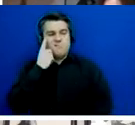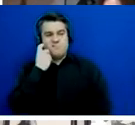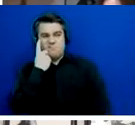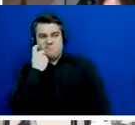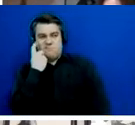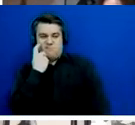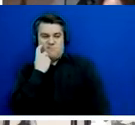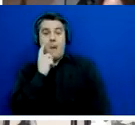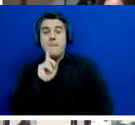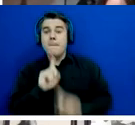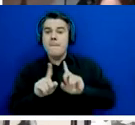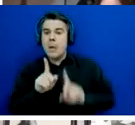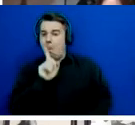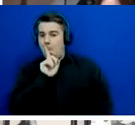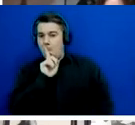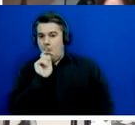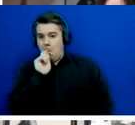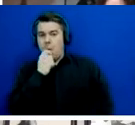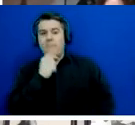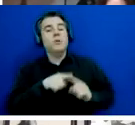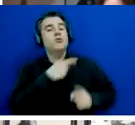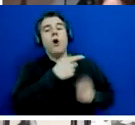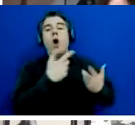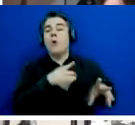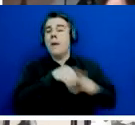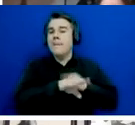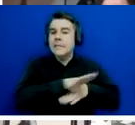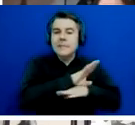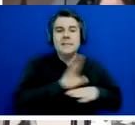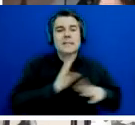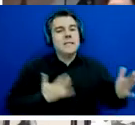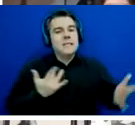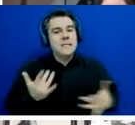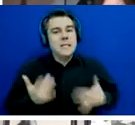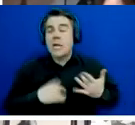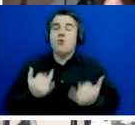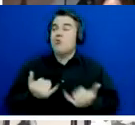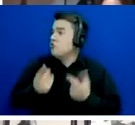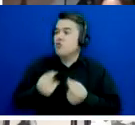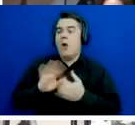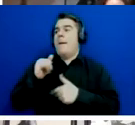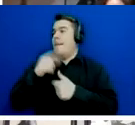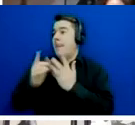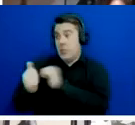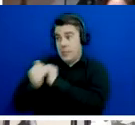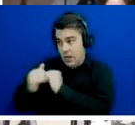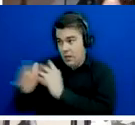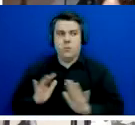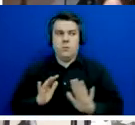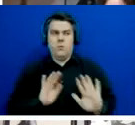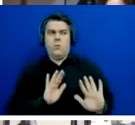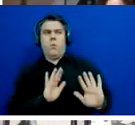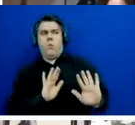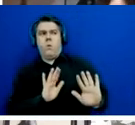want to tell anyone. And she was already in the business and excited about it and wanting to think, this is what we're going to do. This is going to be the thing we're going to do together. And I was like, no, this is not